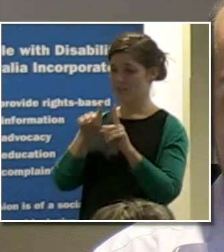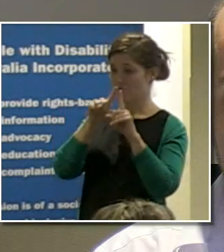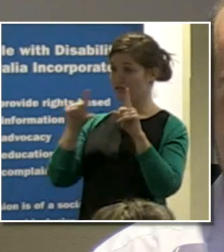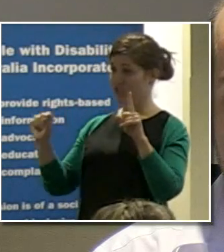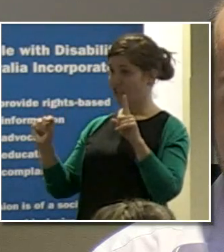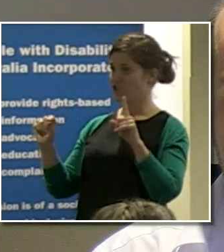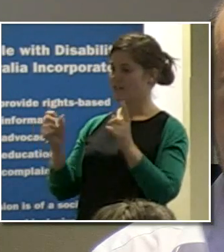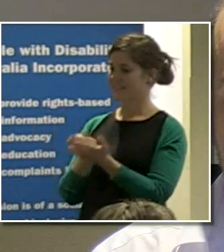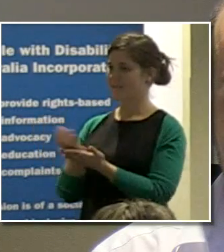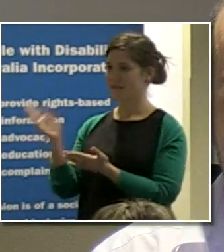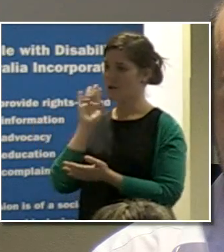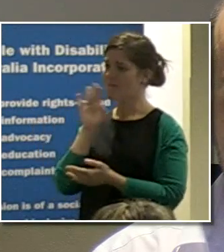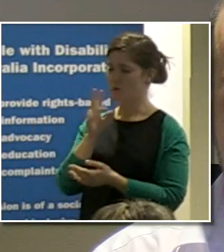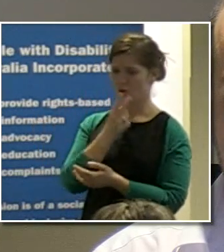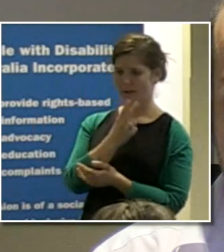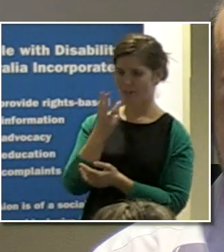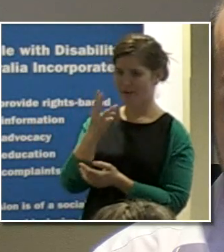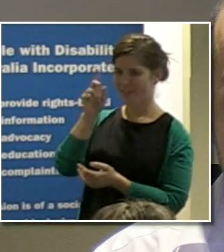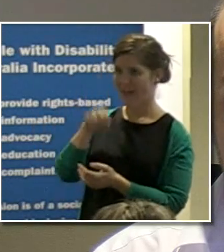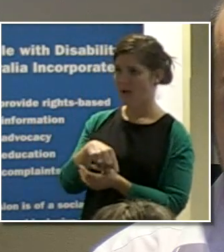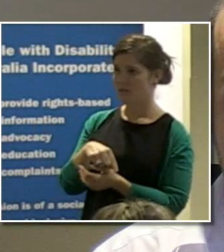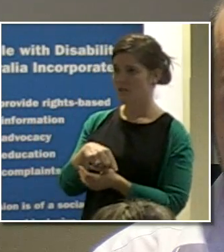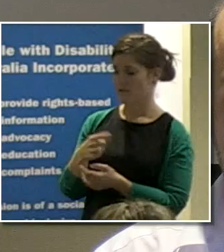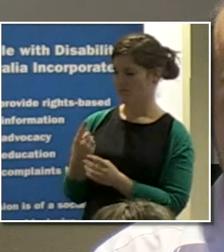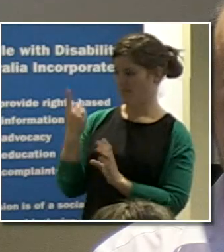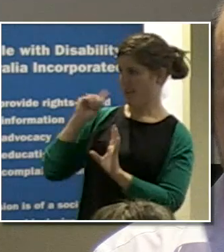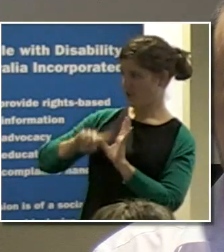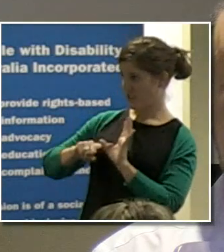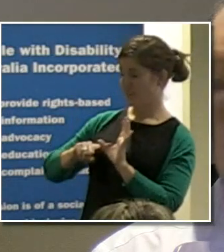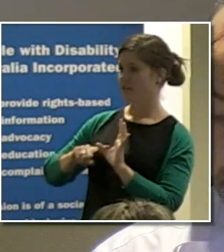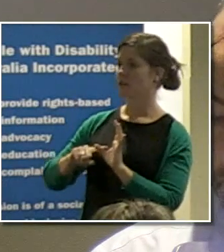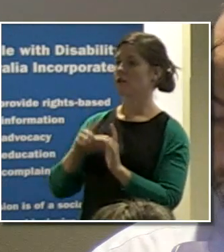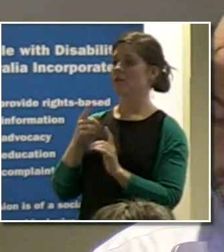depreciation expense has gone from about $23,000 the previous year to